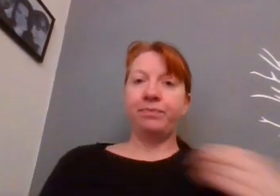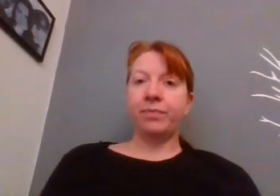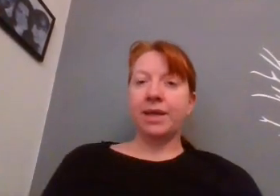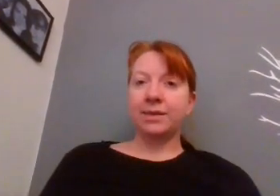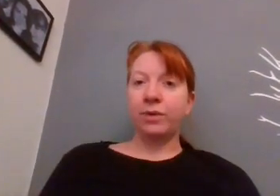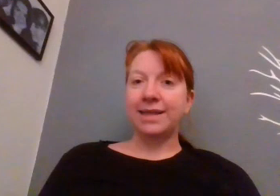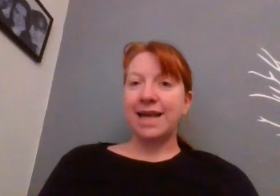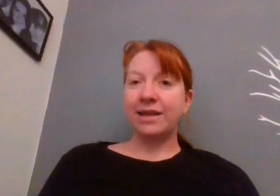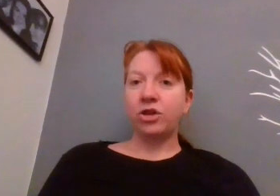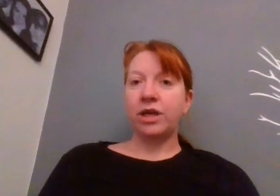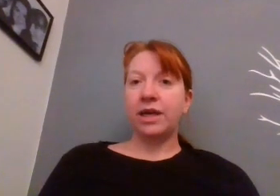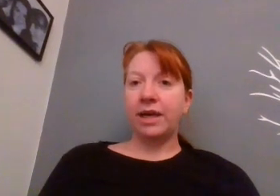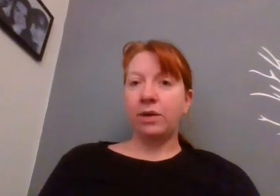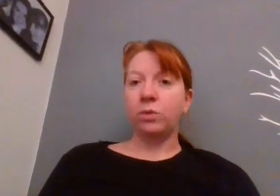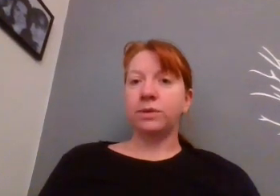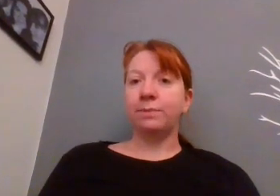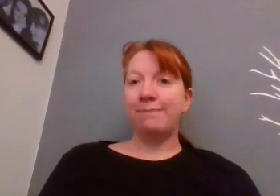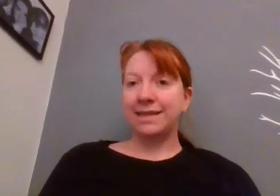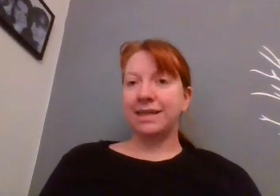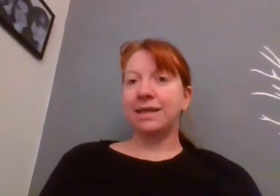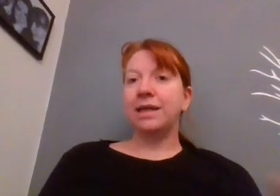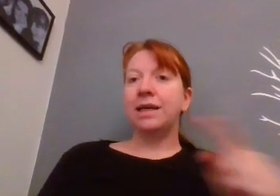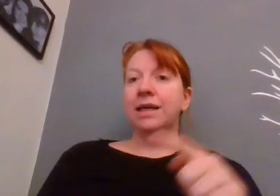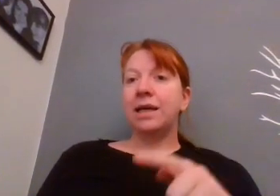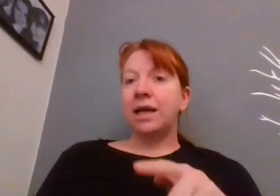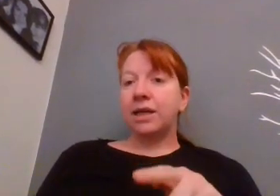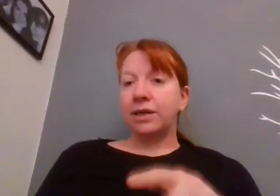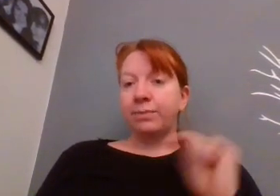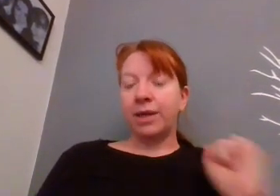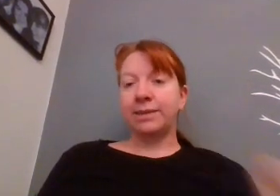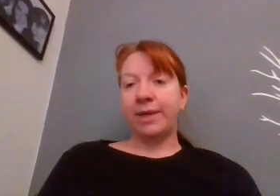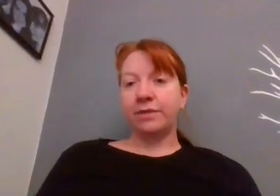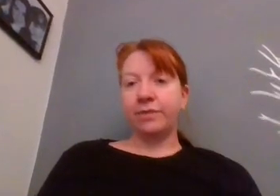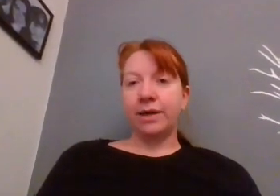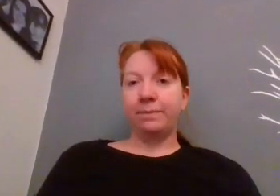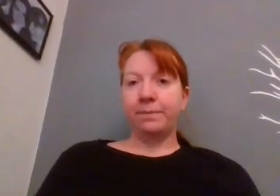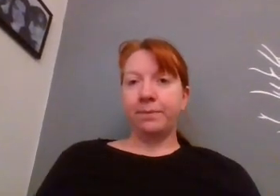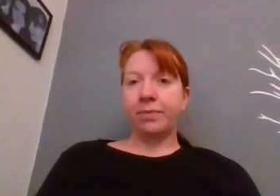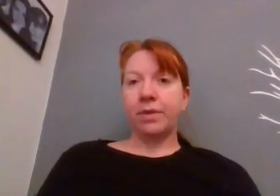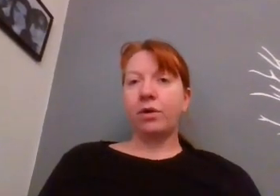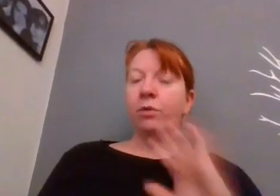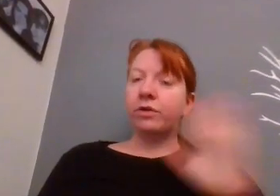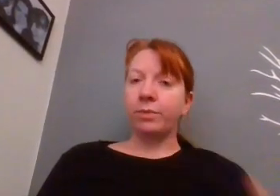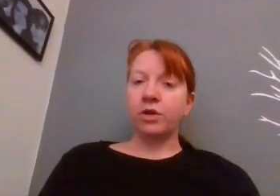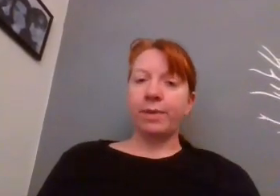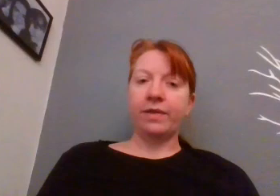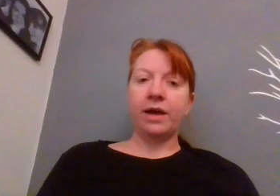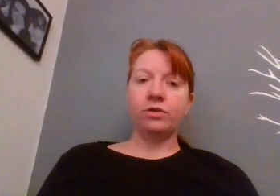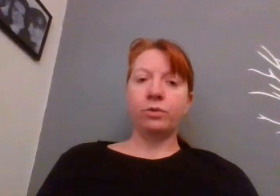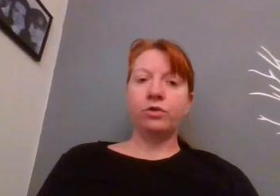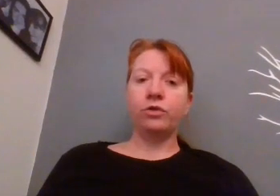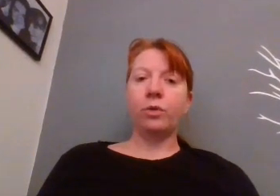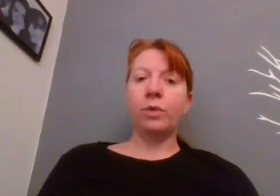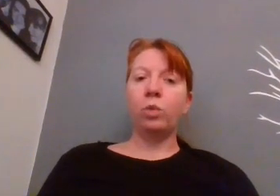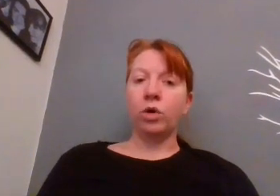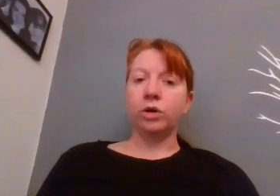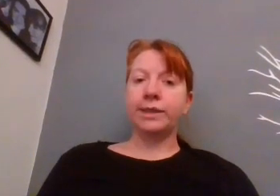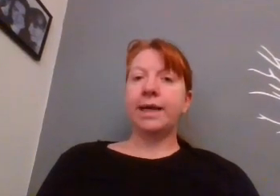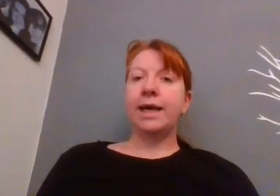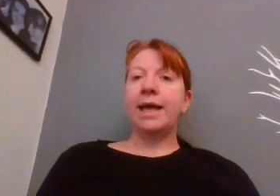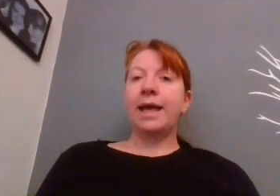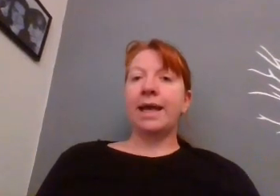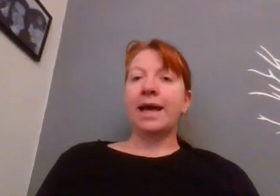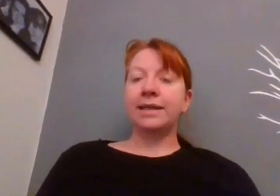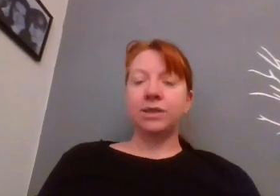speed. That's why it's energy equals matter by speed of light. Don't worry too much about that. I just wanted you to know what it